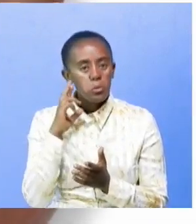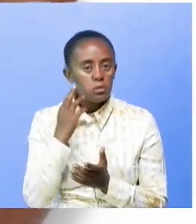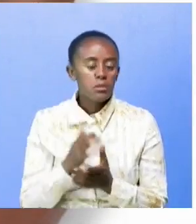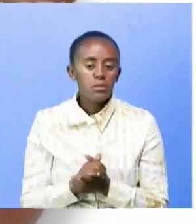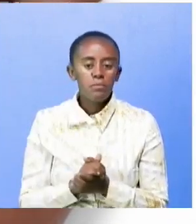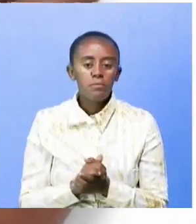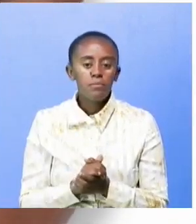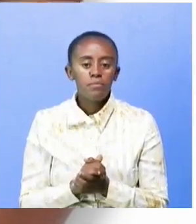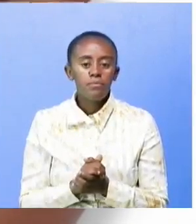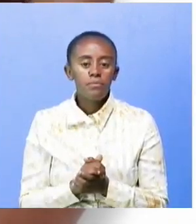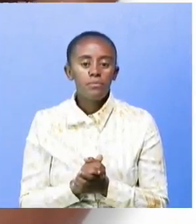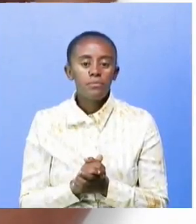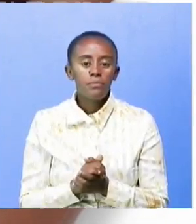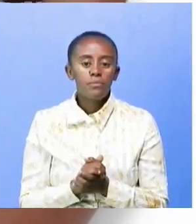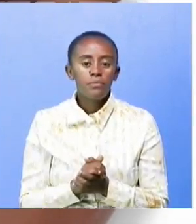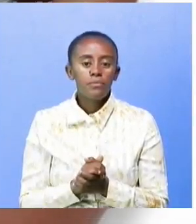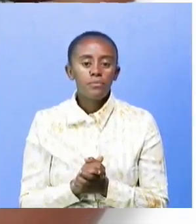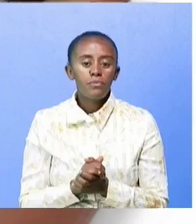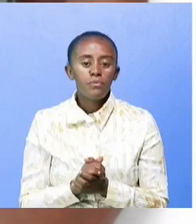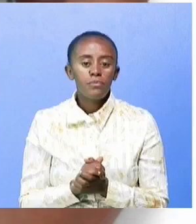or a cause.